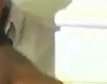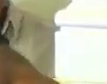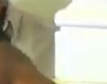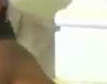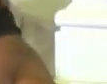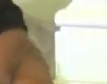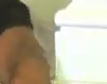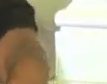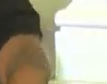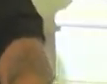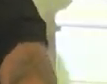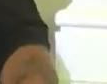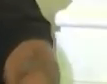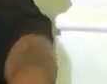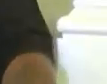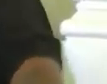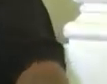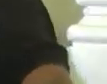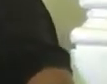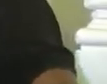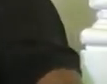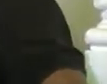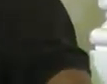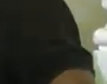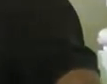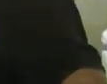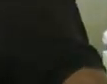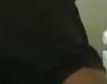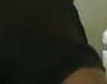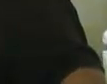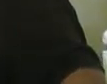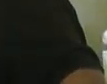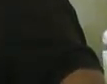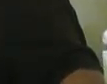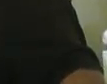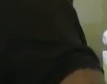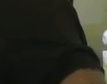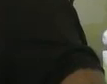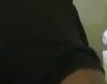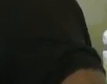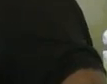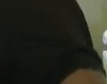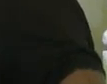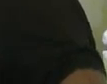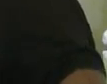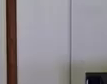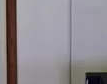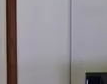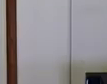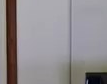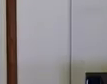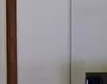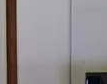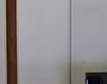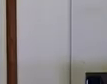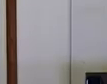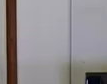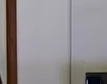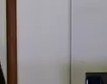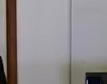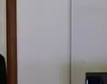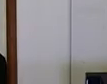Roger Owens. I'm on the board of this church. And first of all,